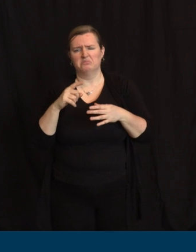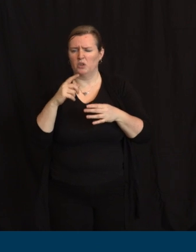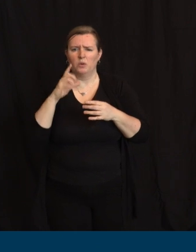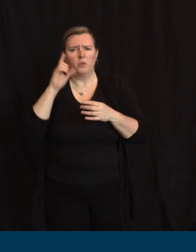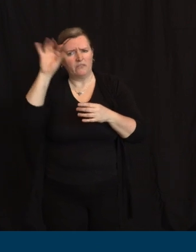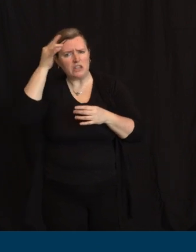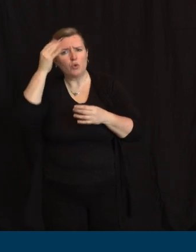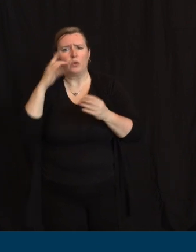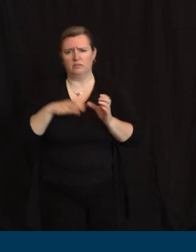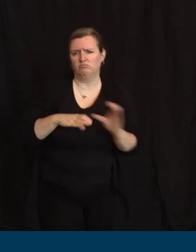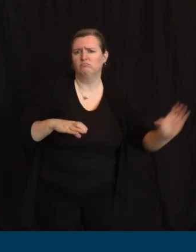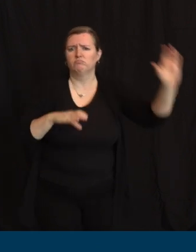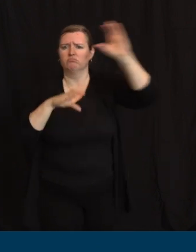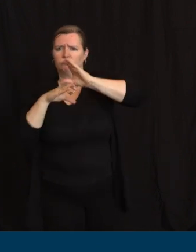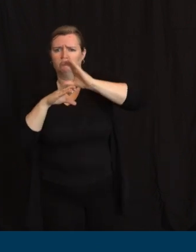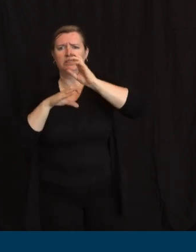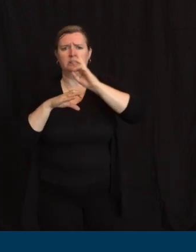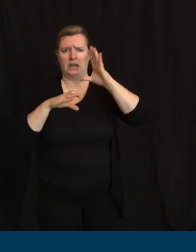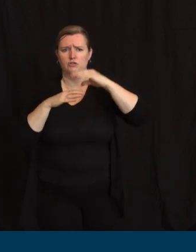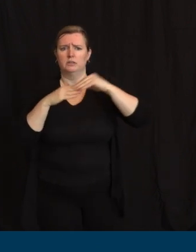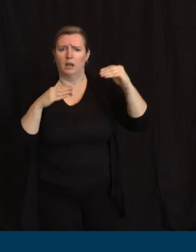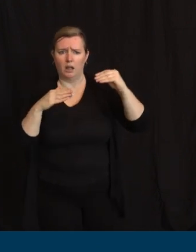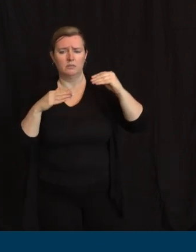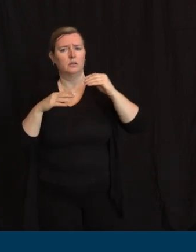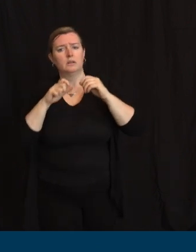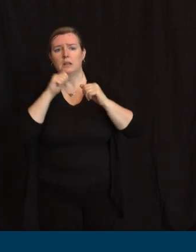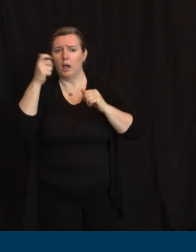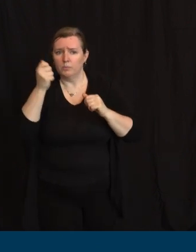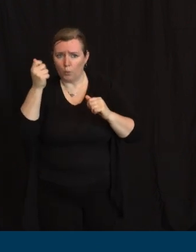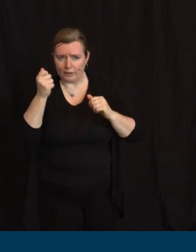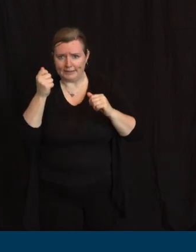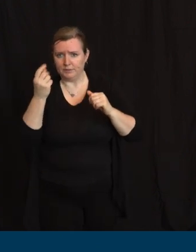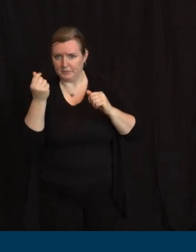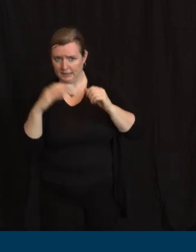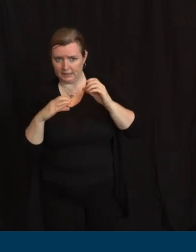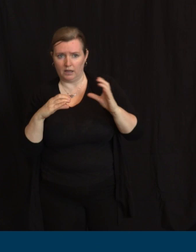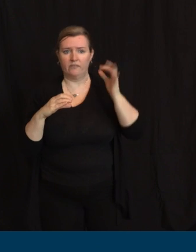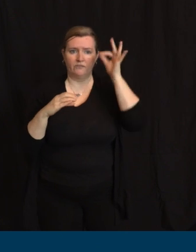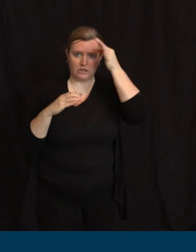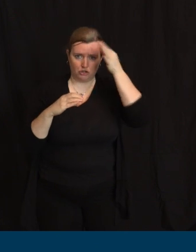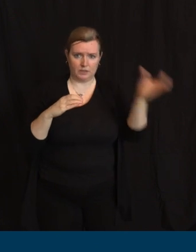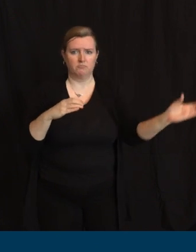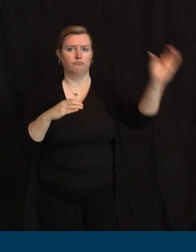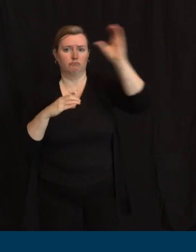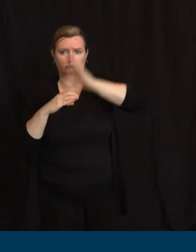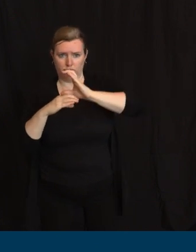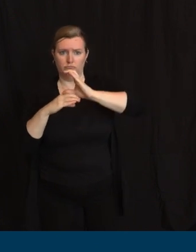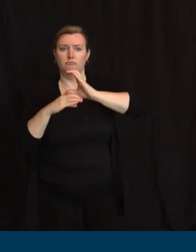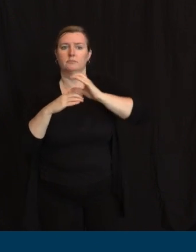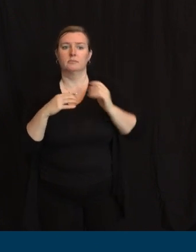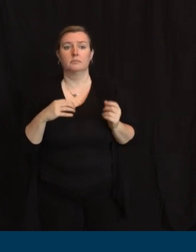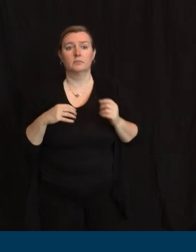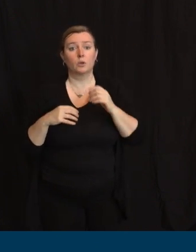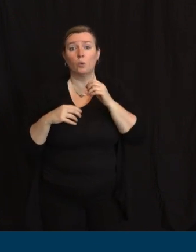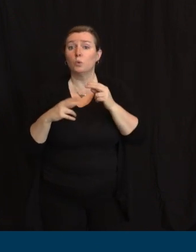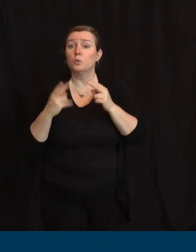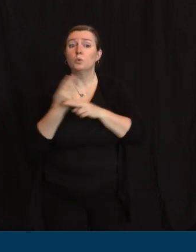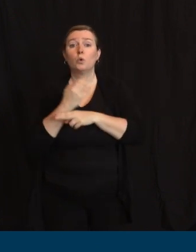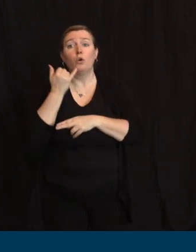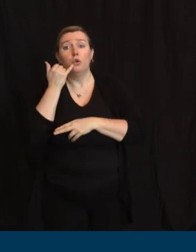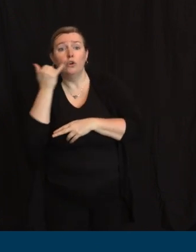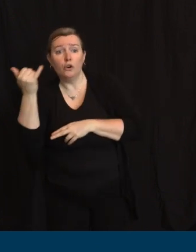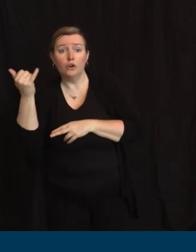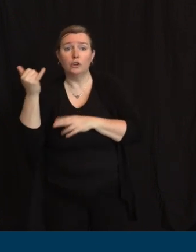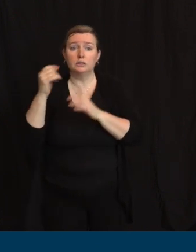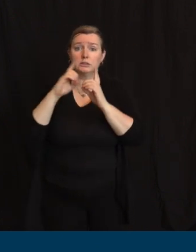Act. To those of you trying to connect on the phone, we continue to ask for your patience, as even with the expanded